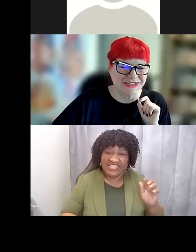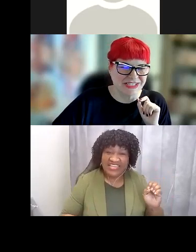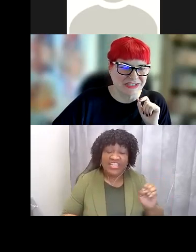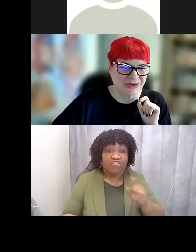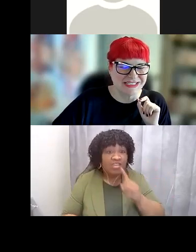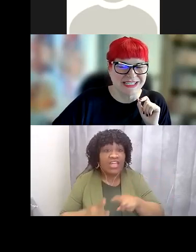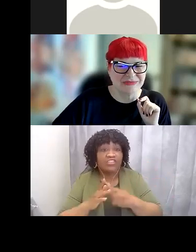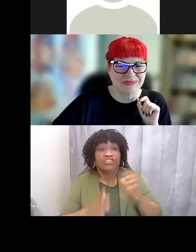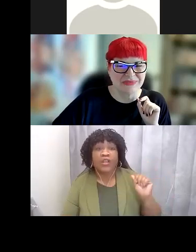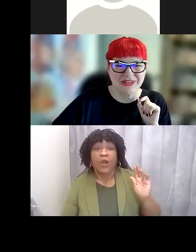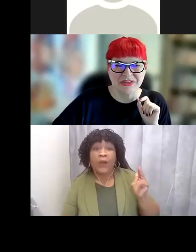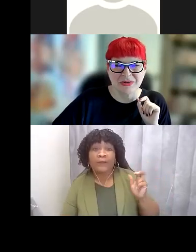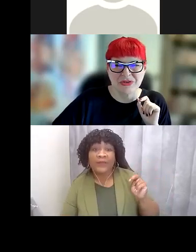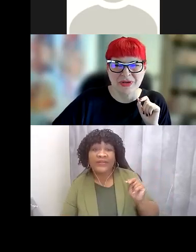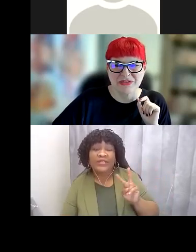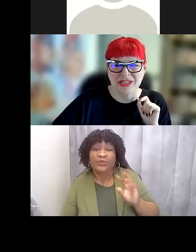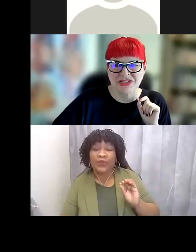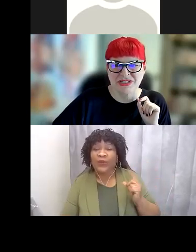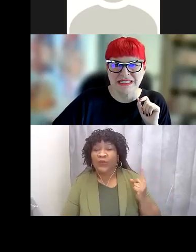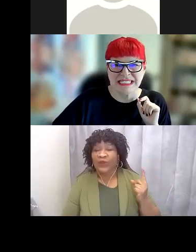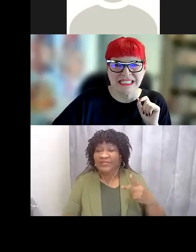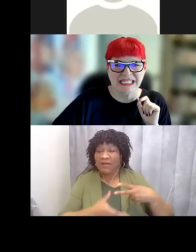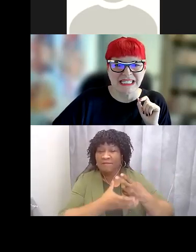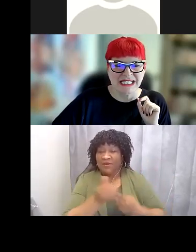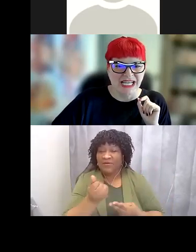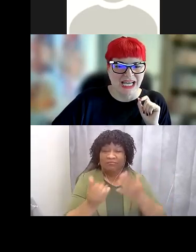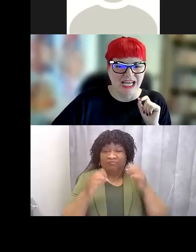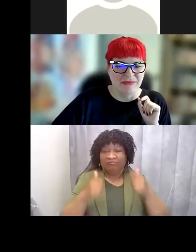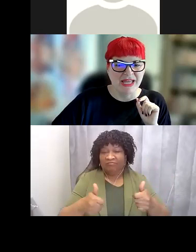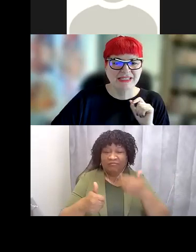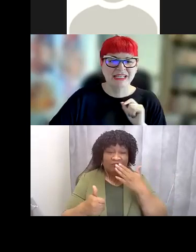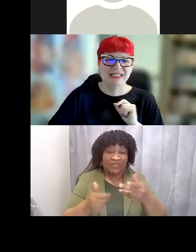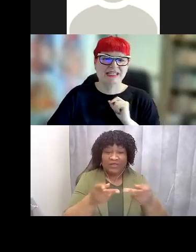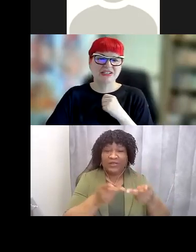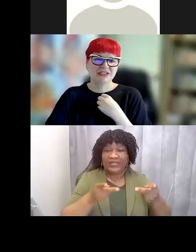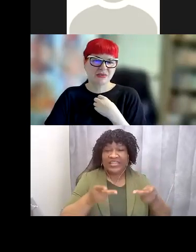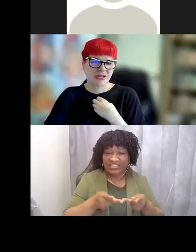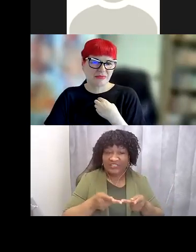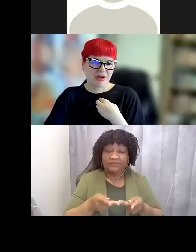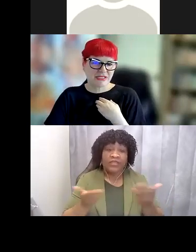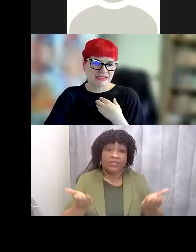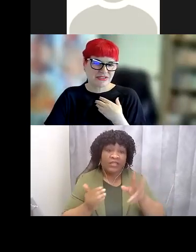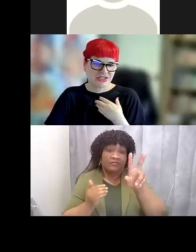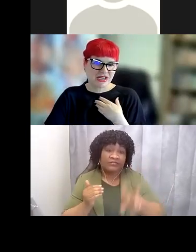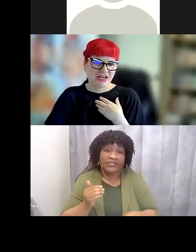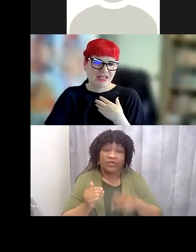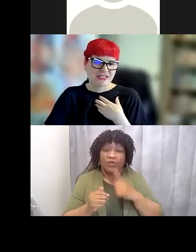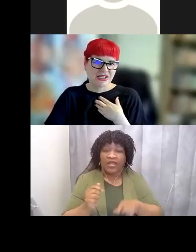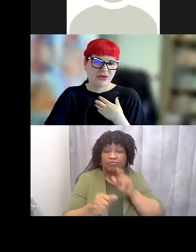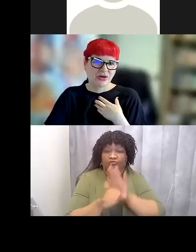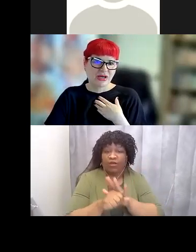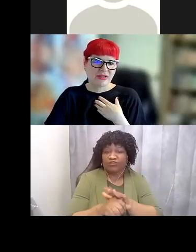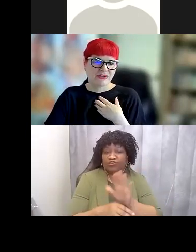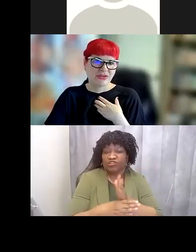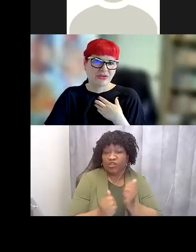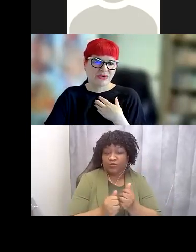in 2001, so they're both great locations. And then here's what I promised to share.